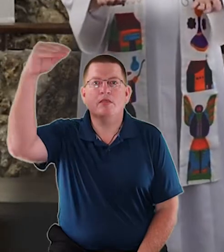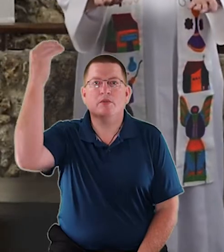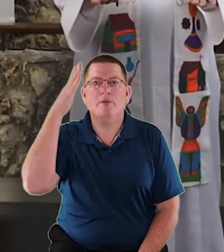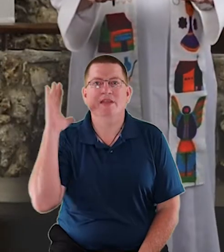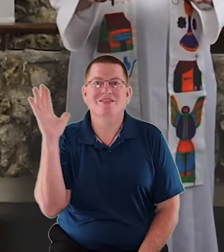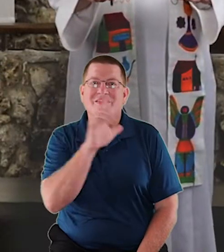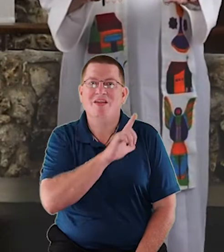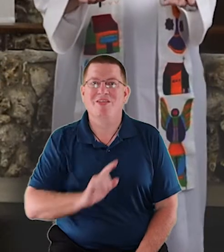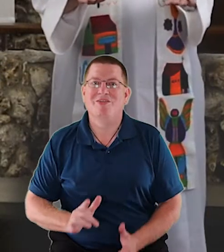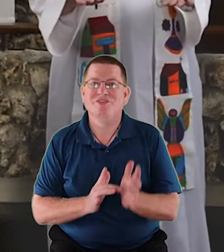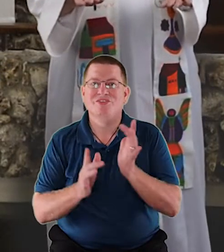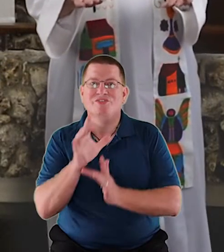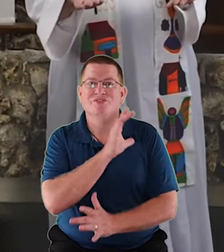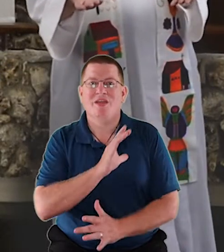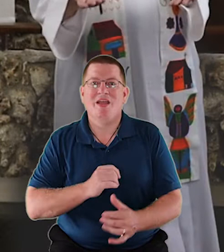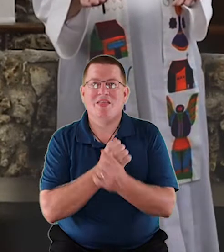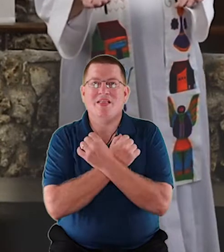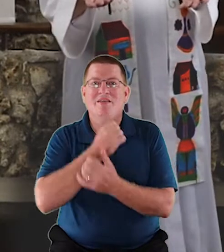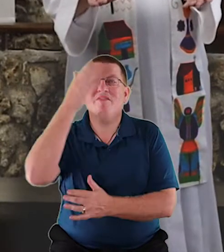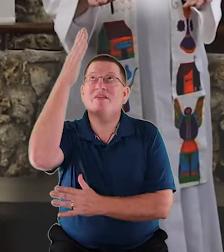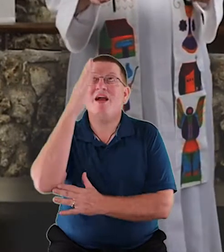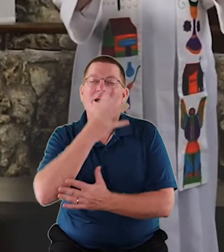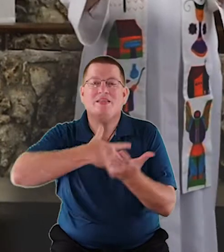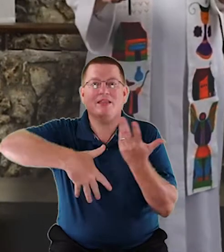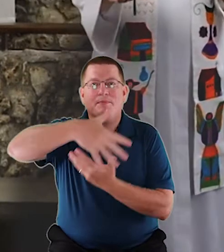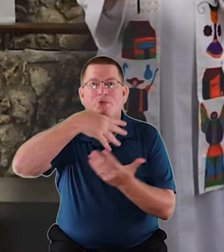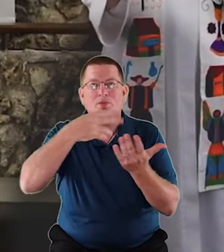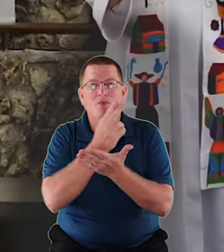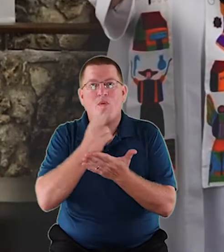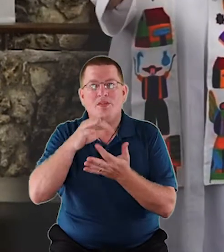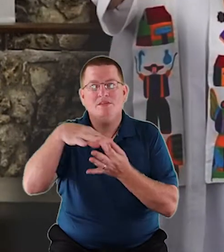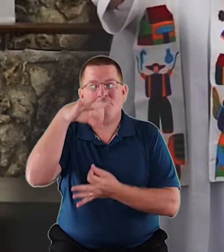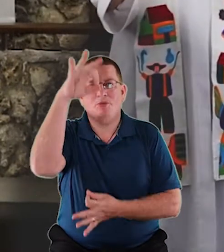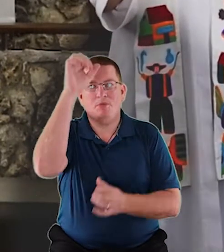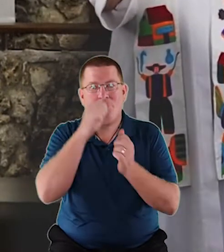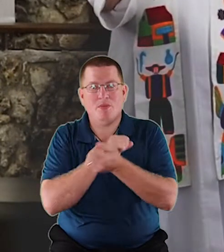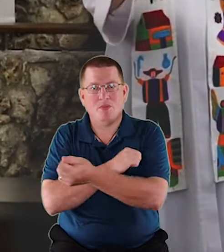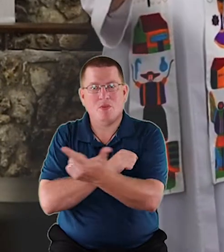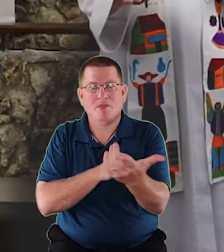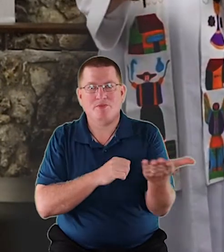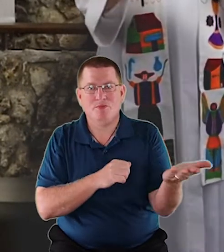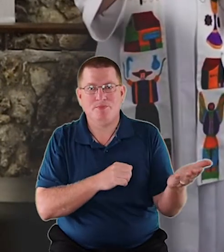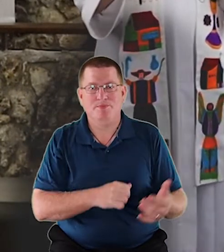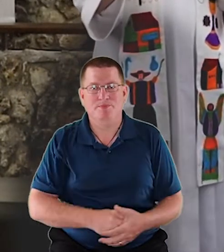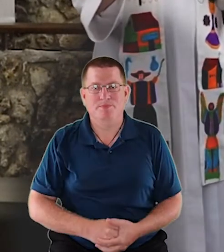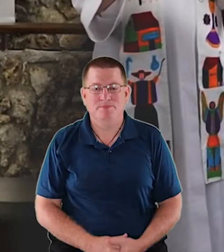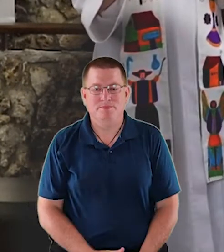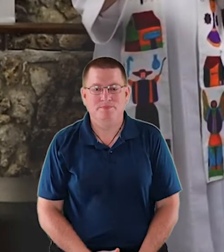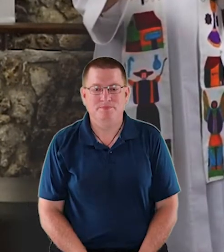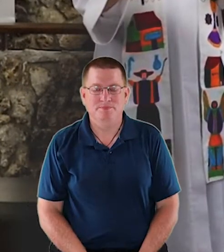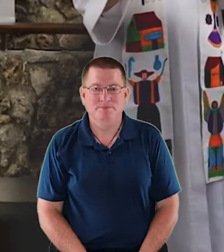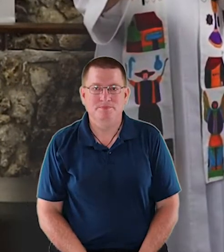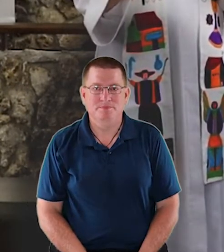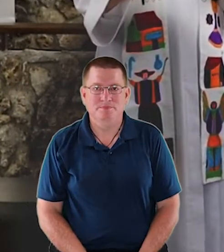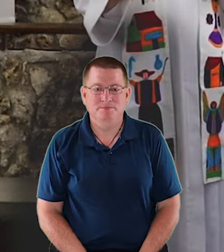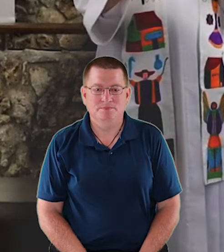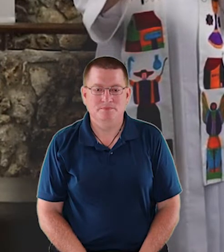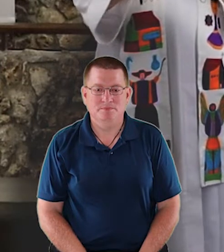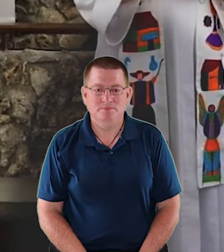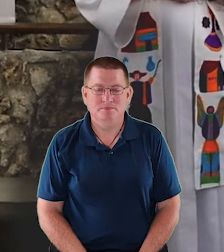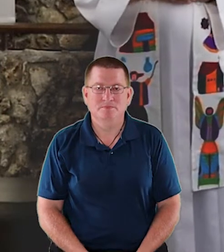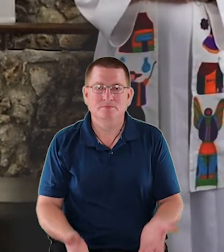The grace of our Lord Jesus Christ, the love of God, and the communion of the Holy Spirit be with you all. And also with